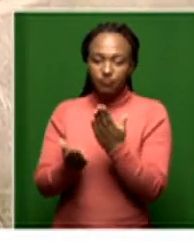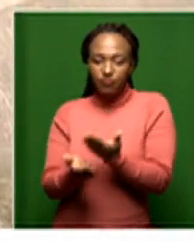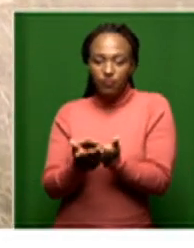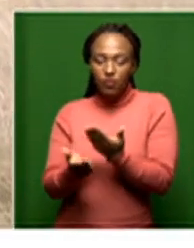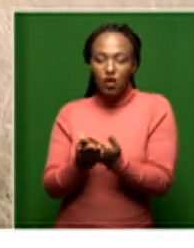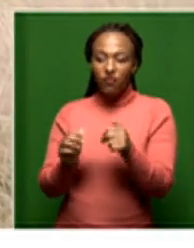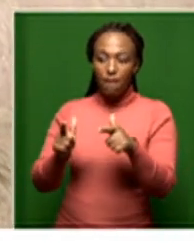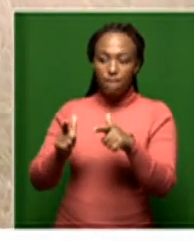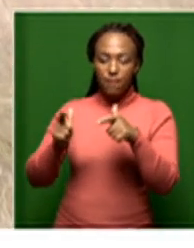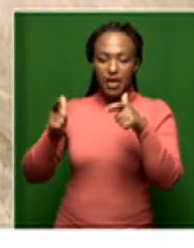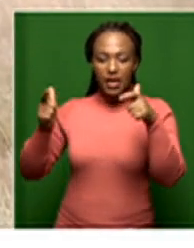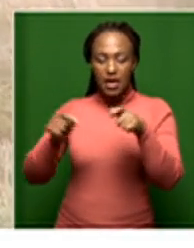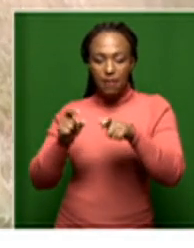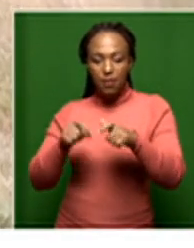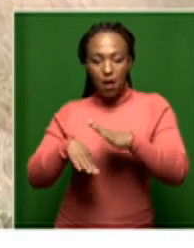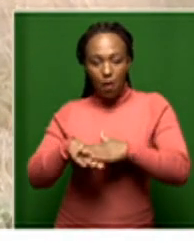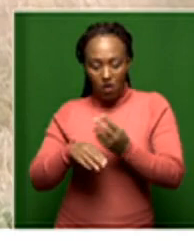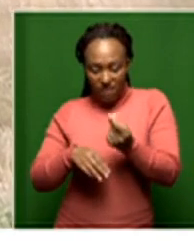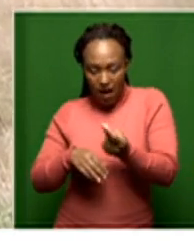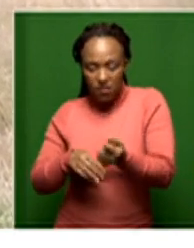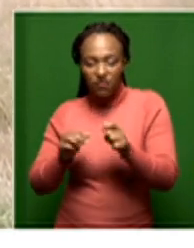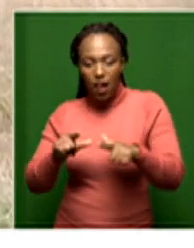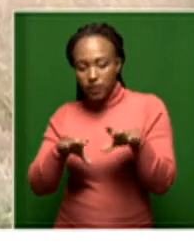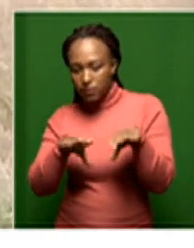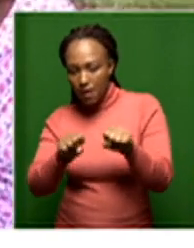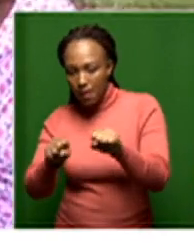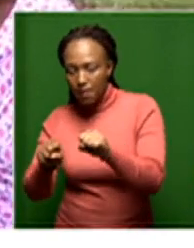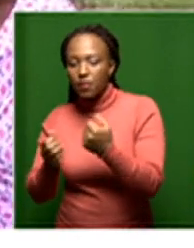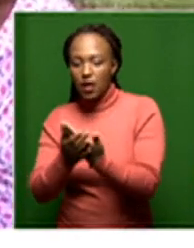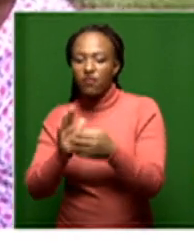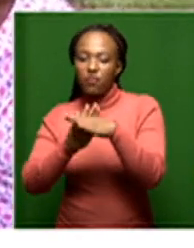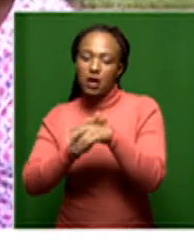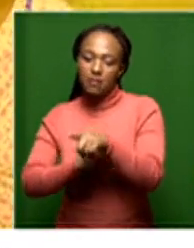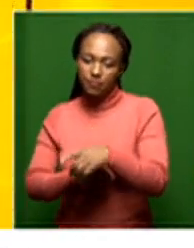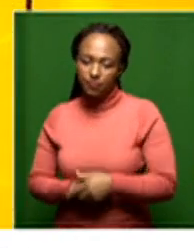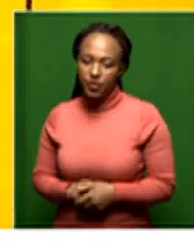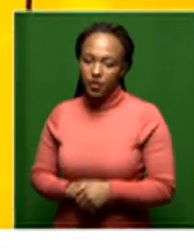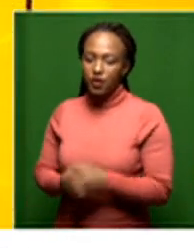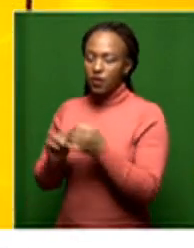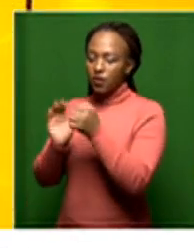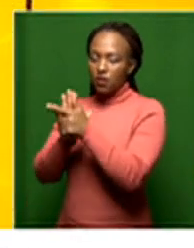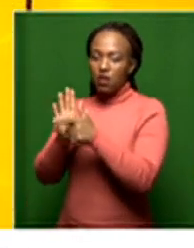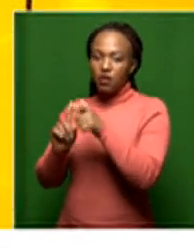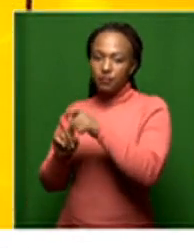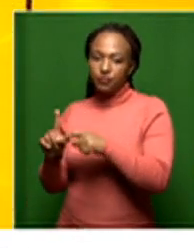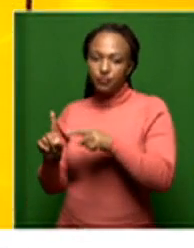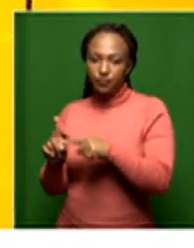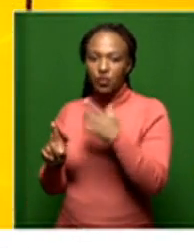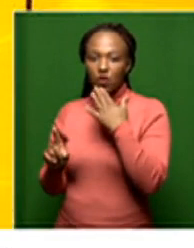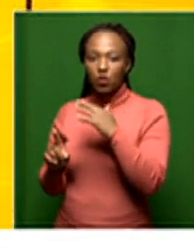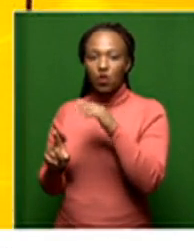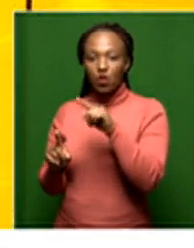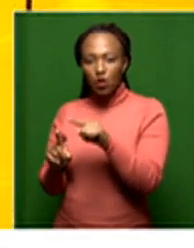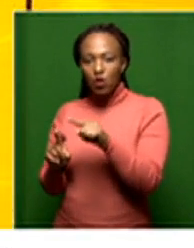a larger, much more faster land reform program. Advocate Ngcukaitobi, thanks so much for your